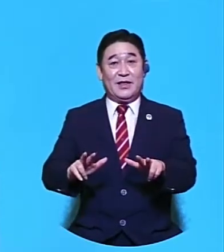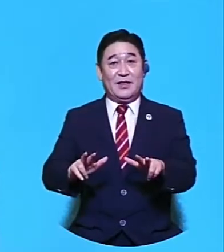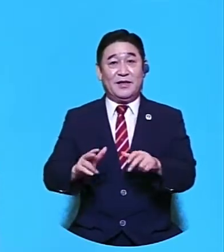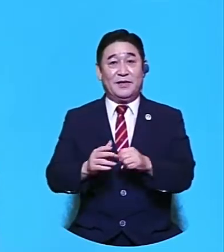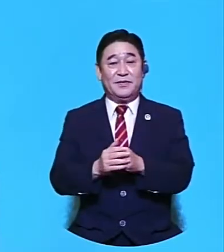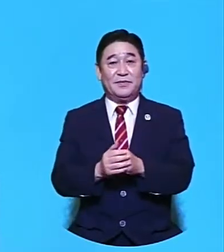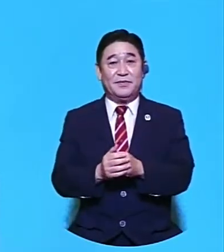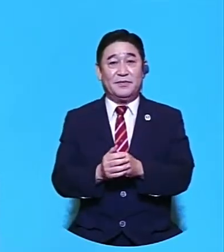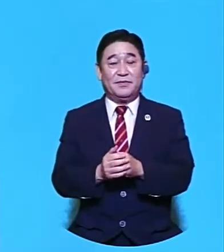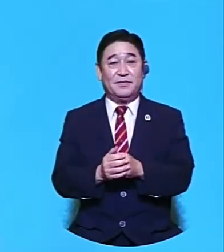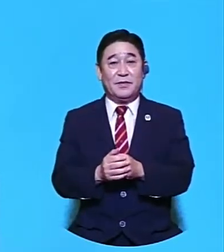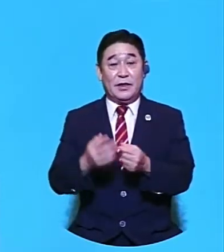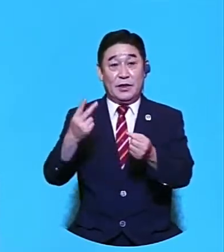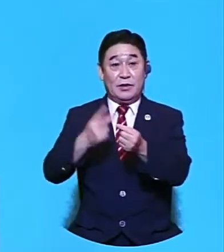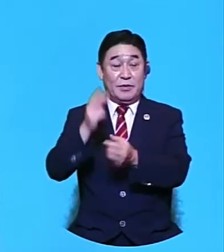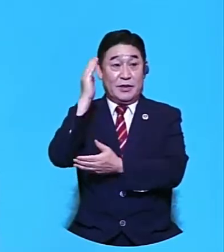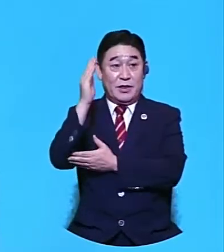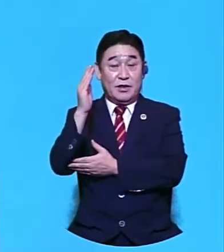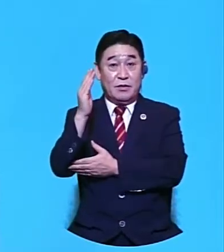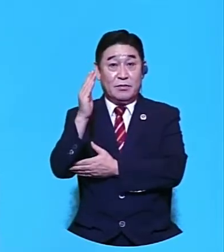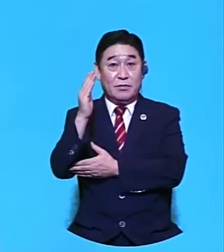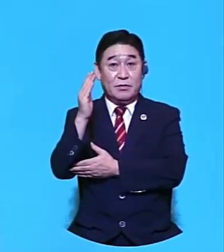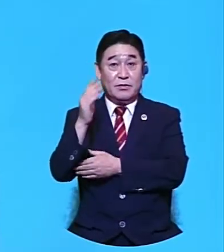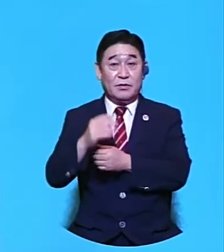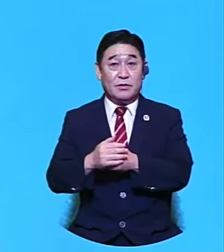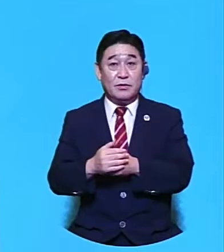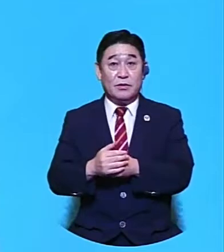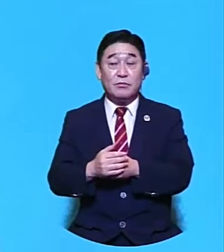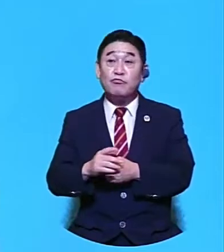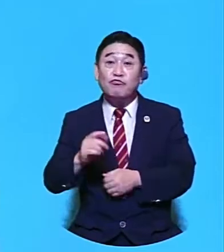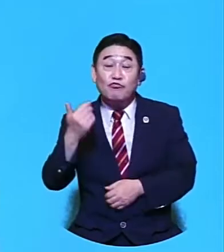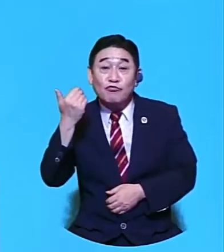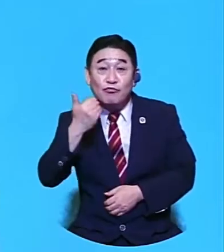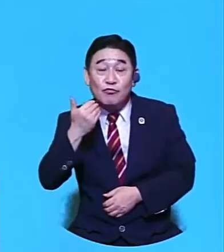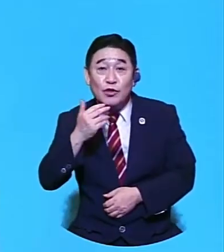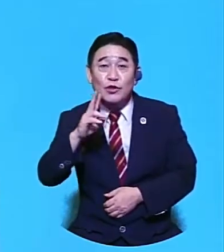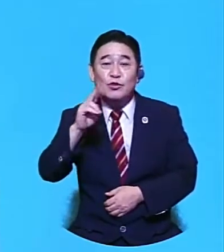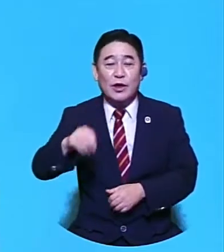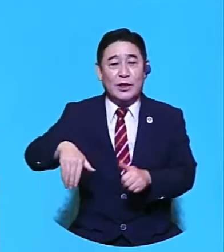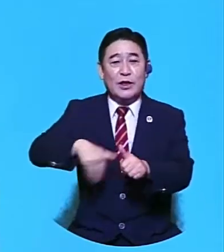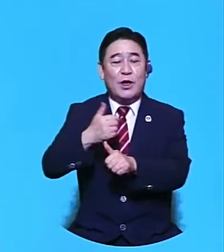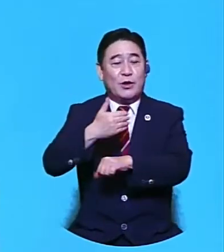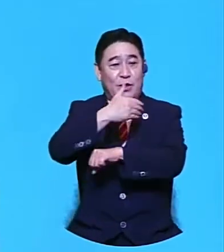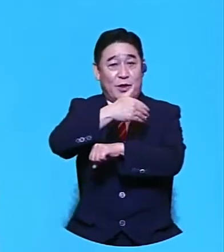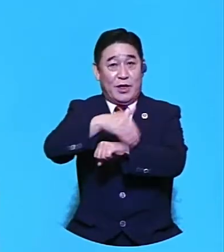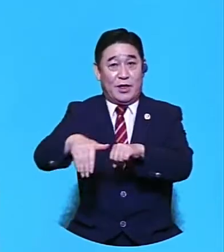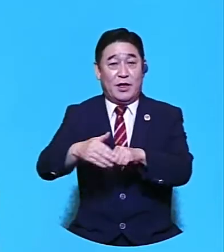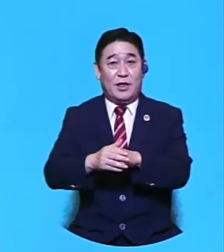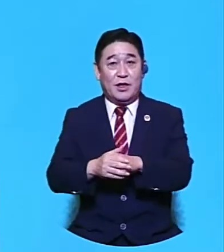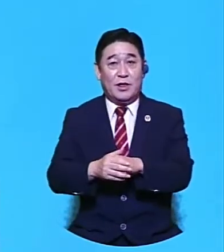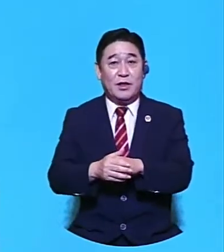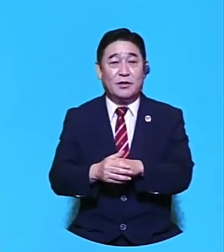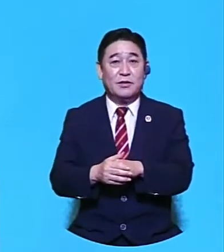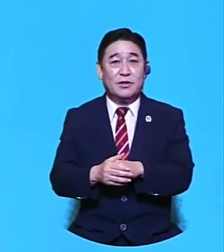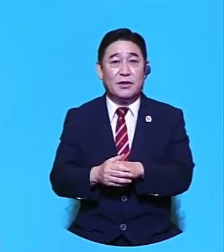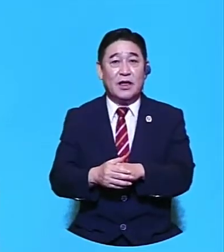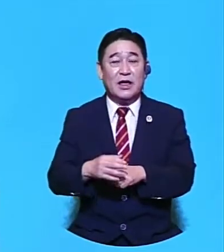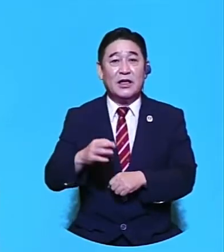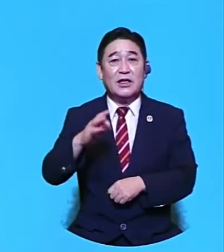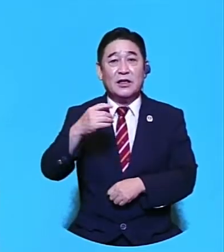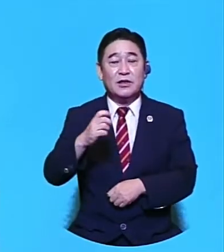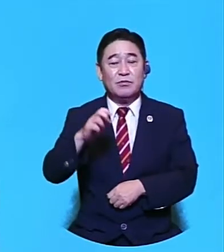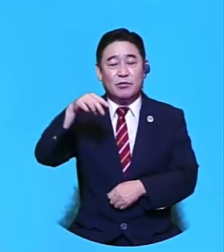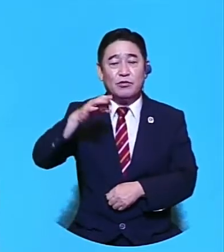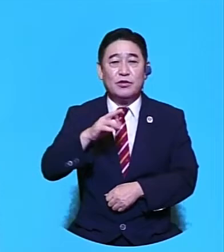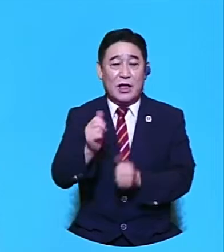where is she? The Joyce Umsia, the Deputy Director General, Executive Director